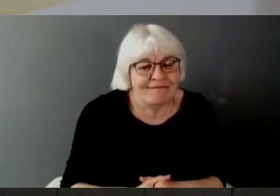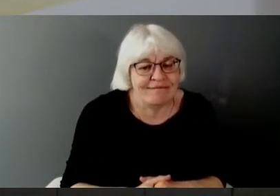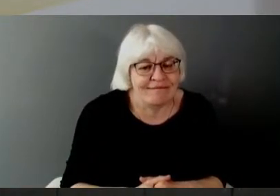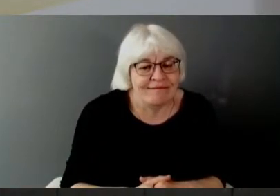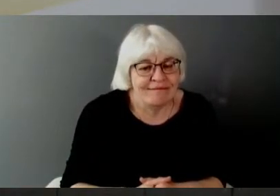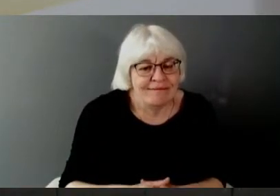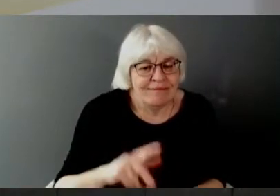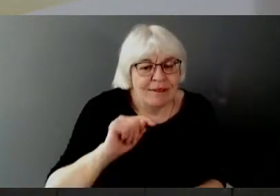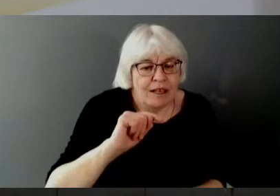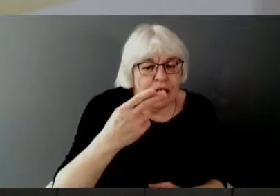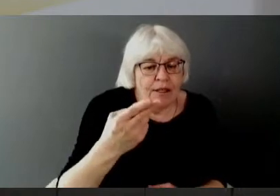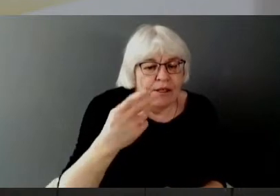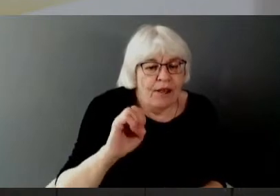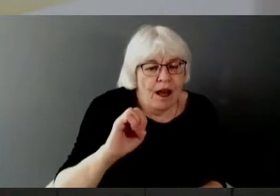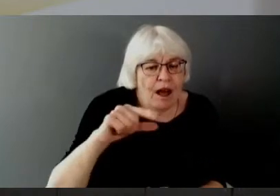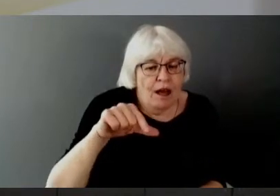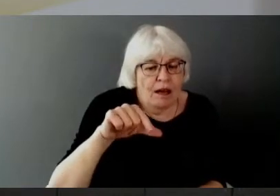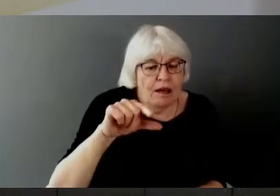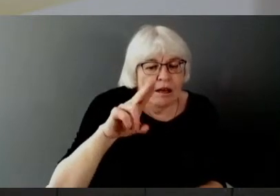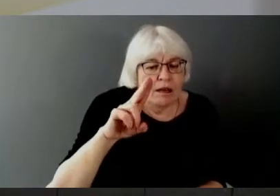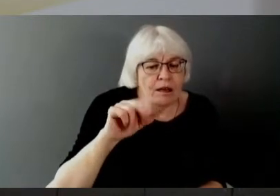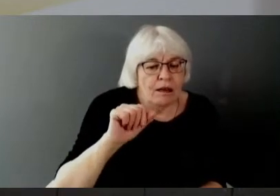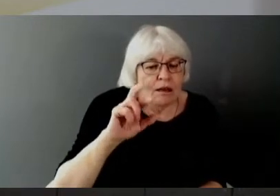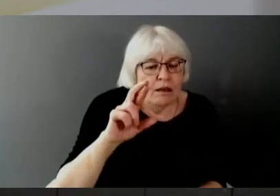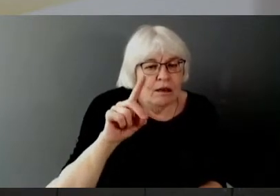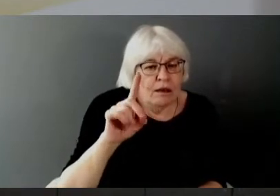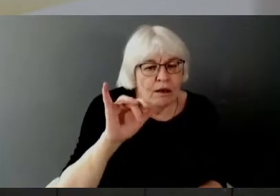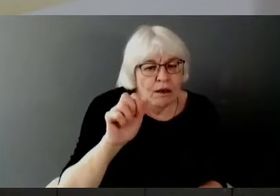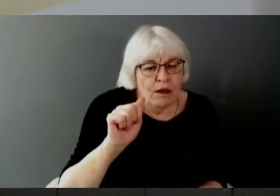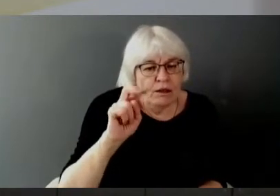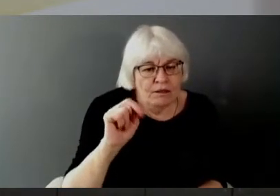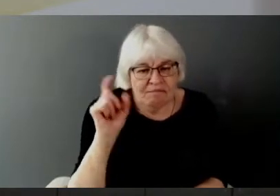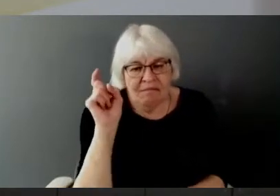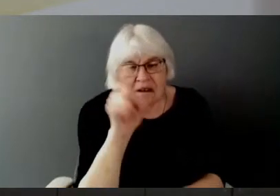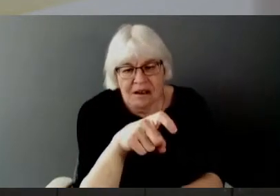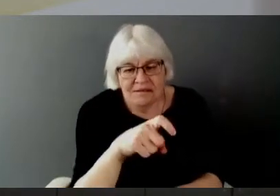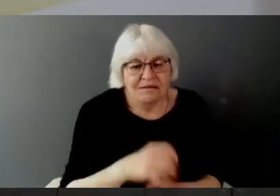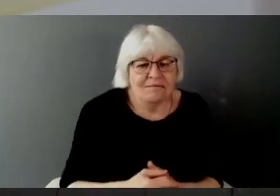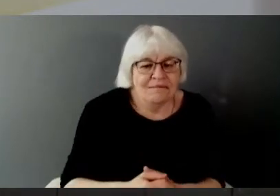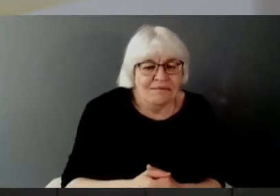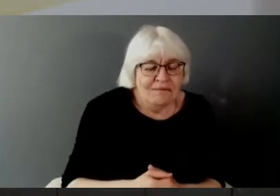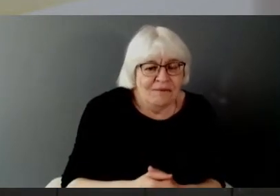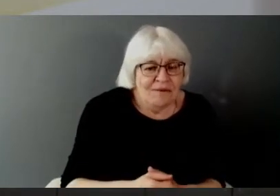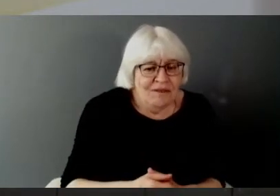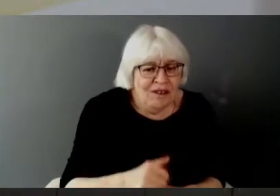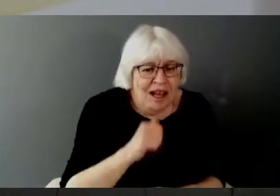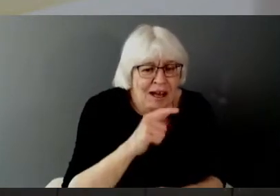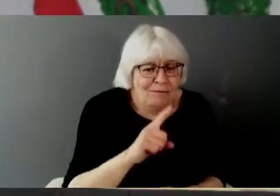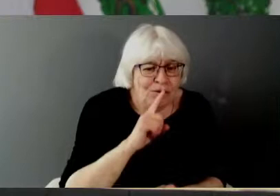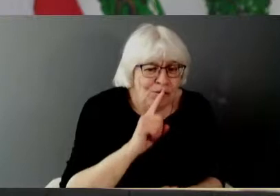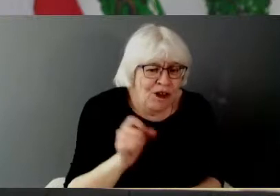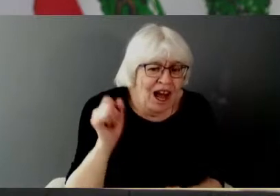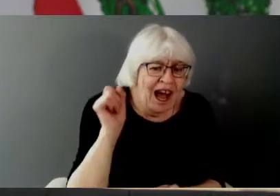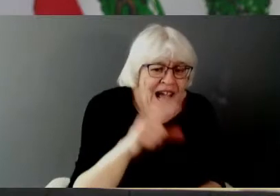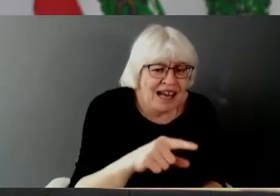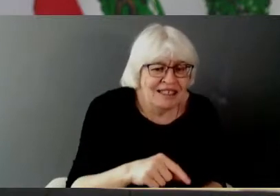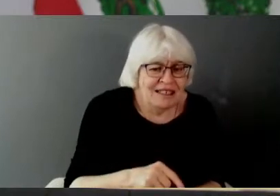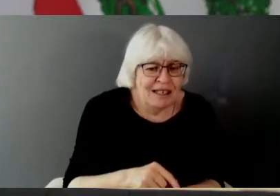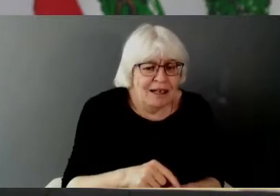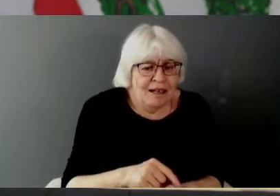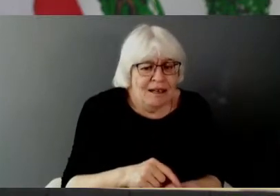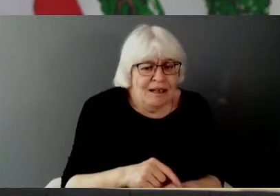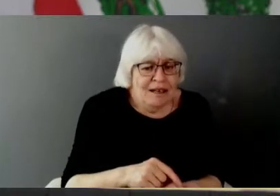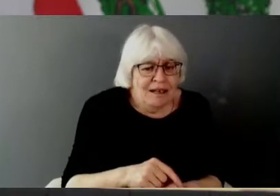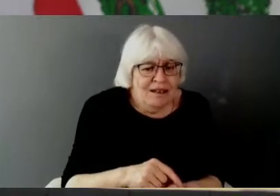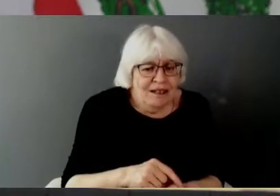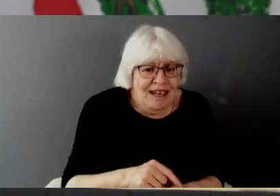Hi, folks. I'm not quite sure who this question is directed to. I assume it's Marianne Dowling, but I'll fire it out anyway. Do we know when seniors